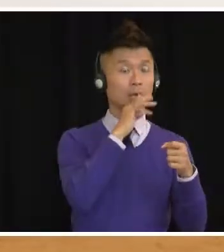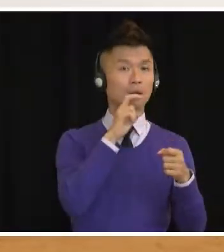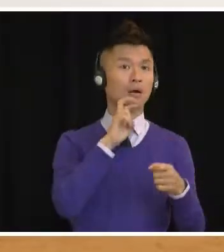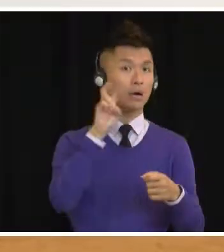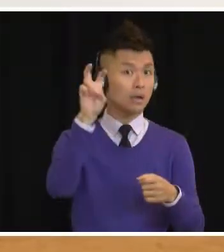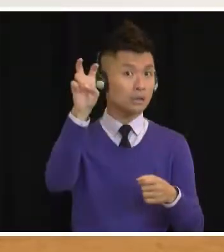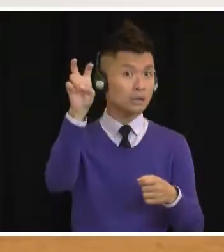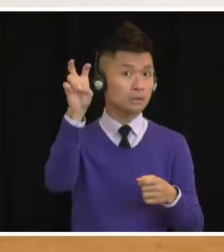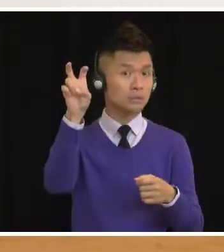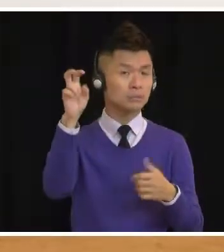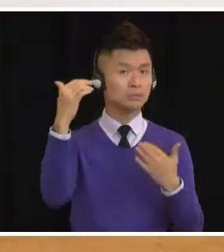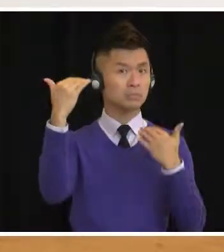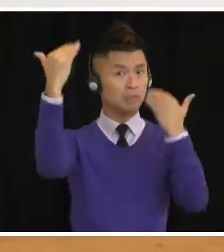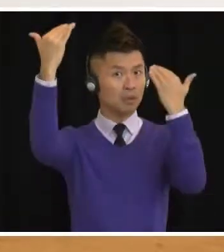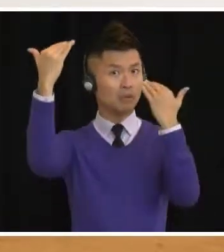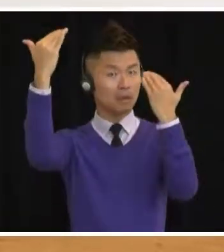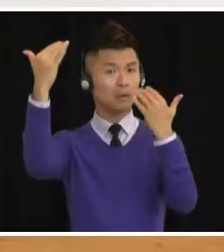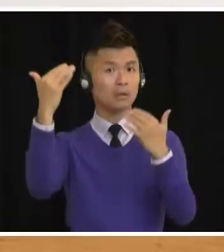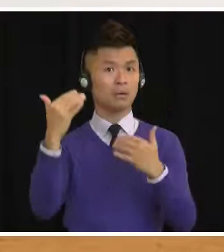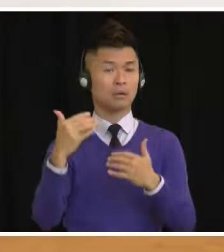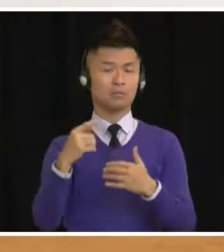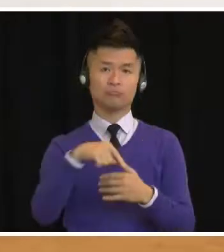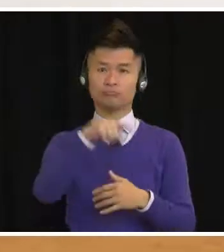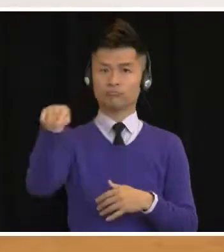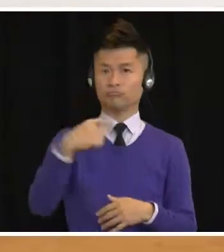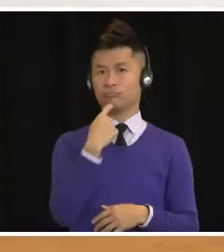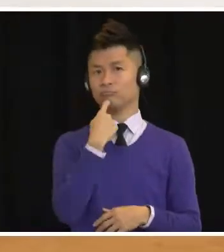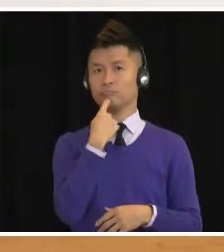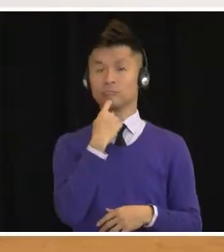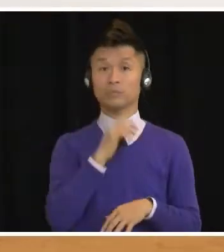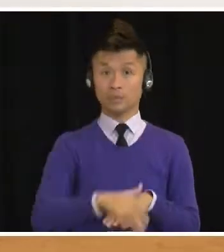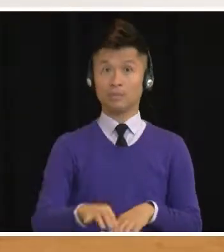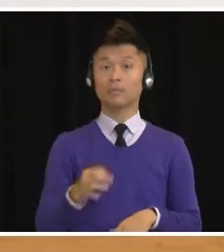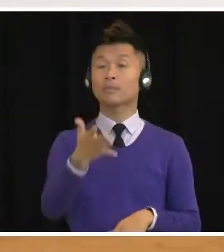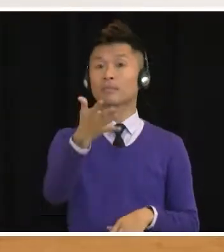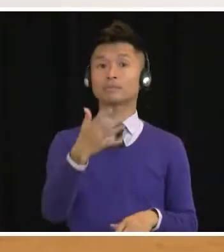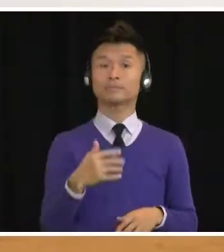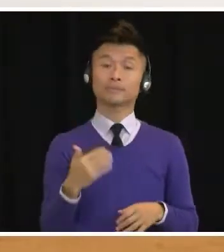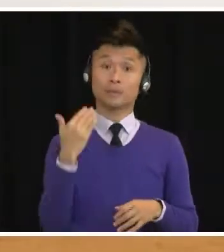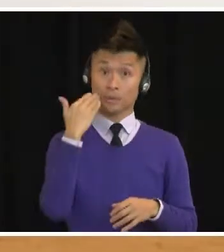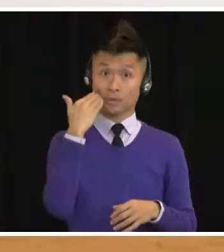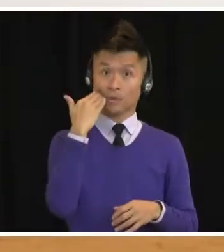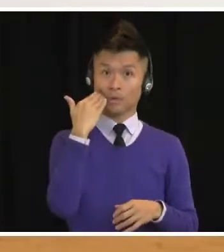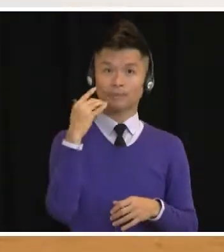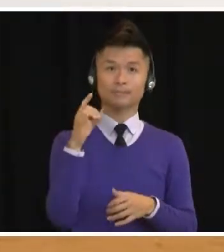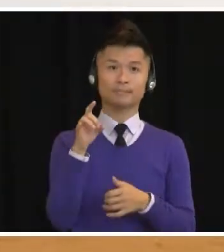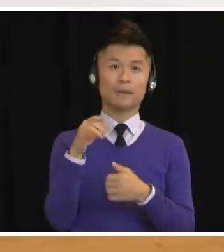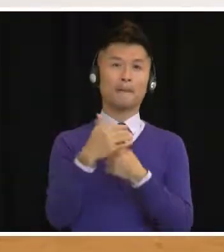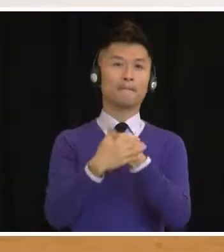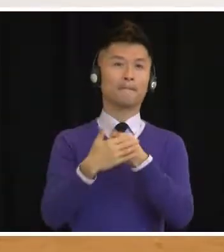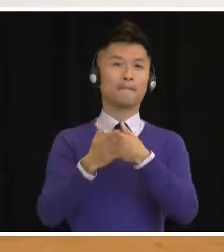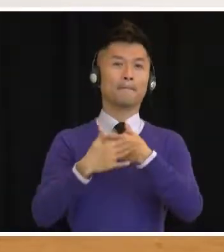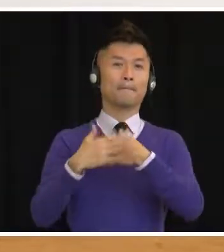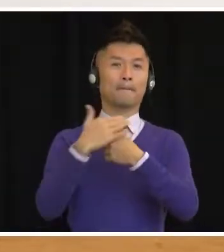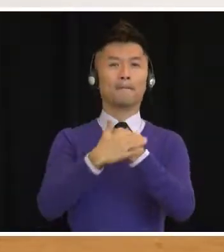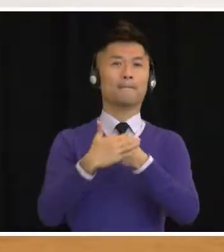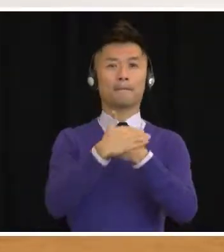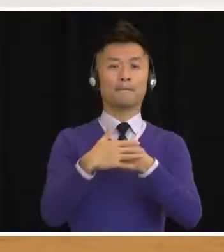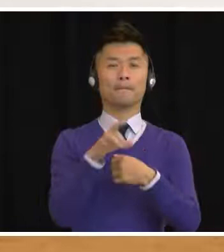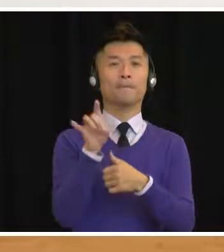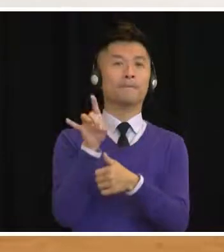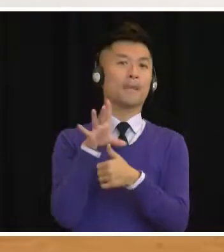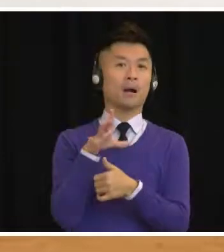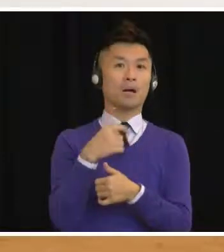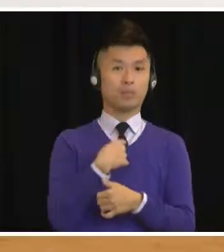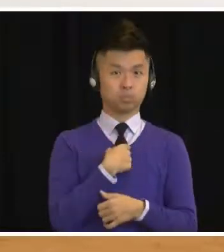because it seems that in the name of protection, children are, or persons, young persons,